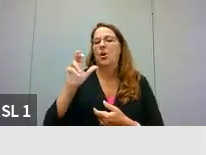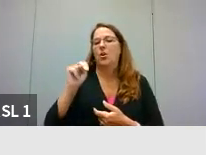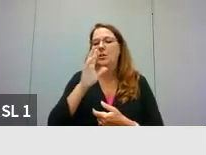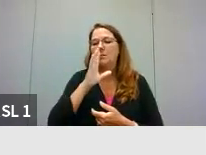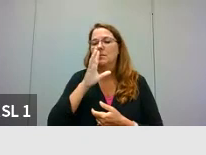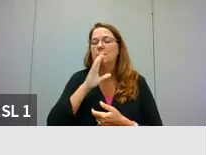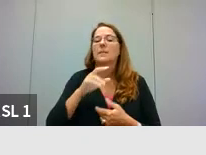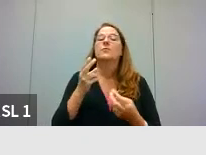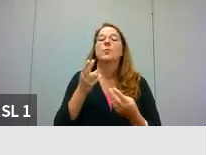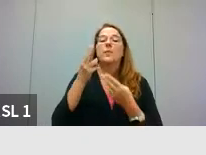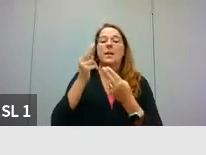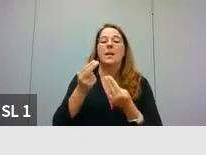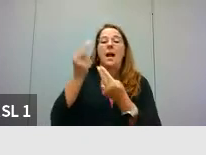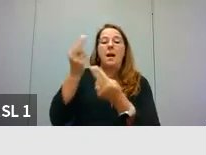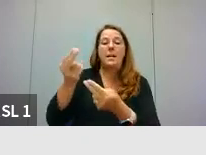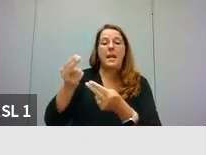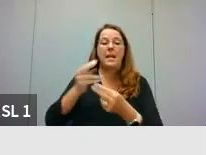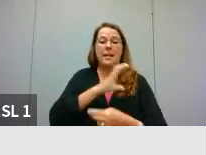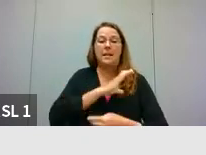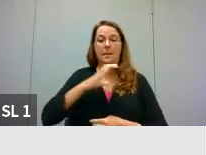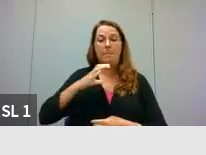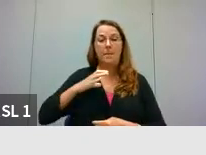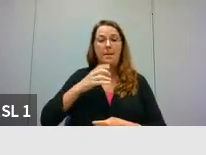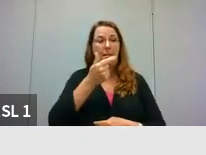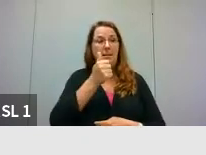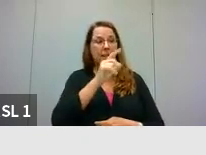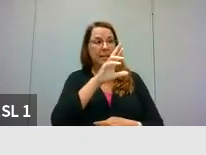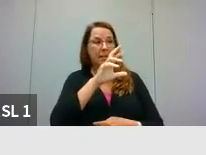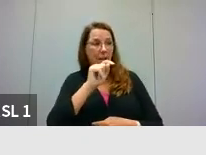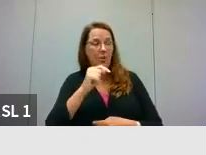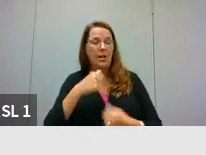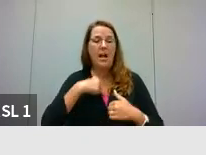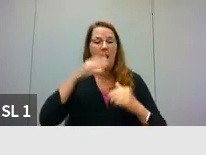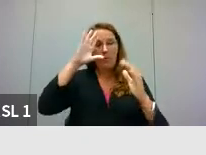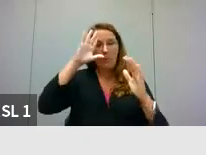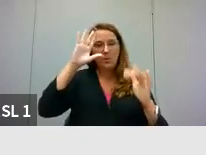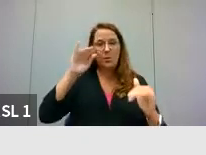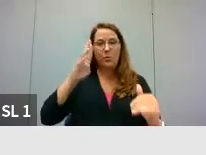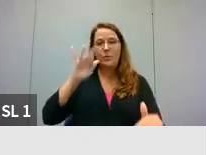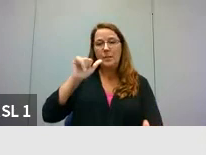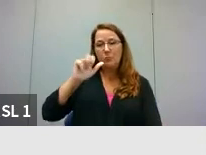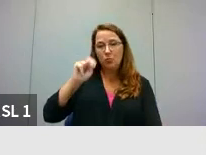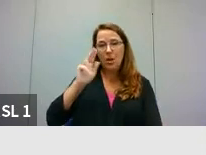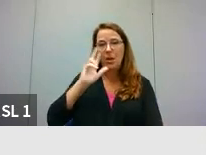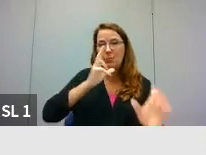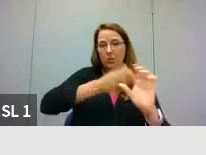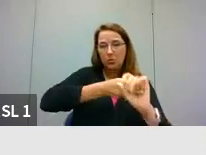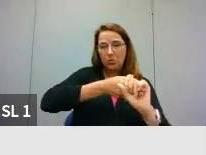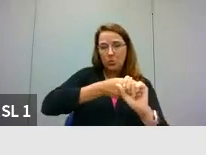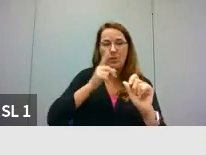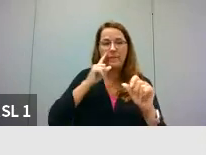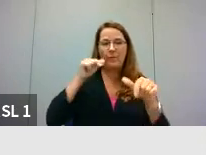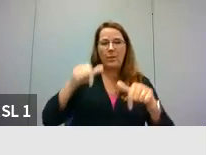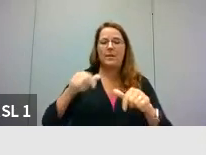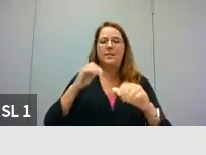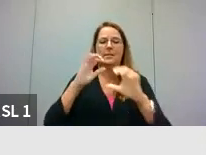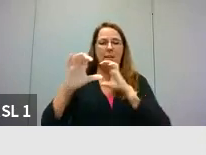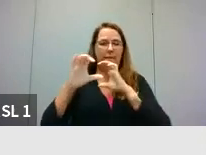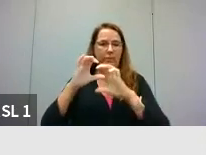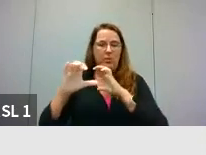the nominating committee, Garrett, I was really hoping that Brian would be on for this